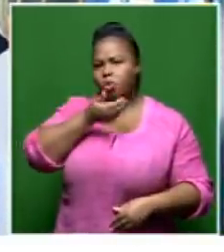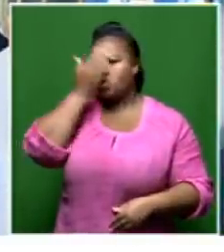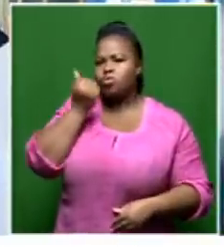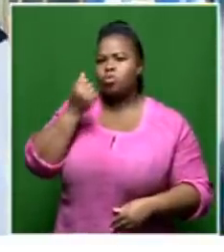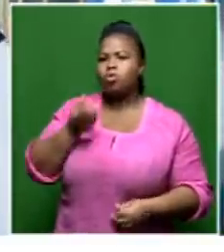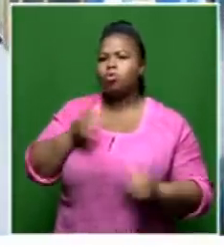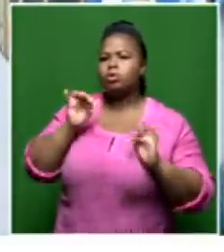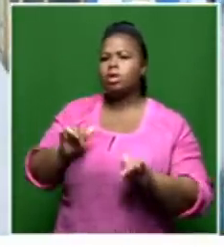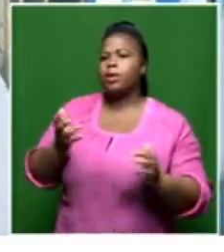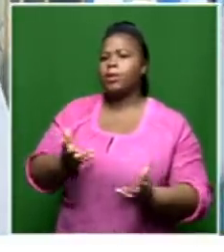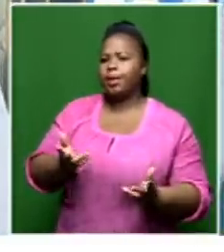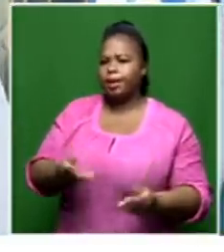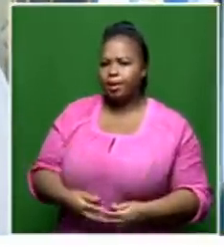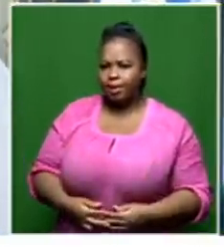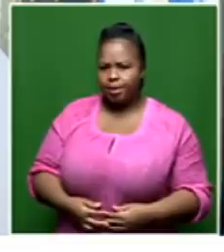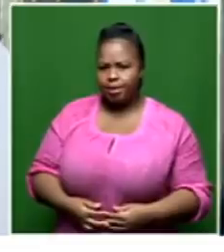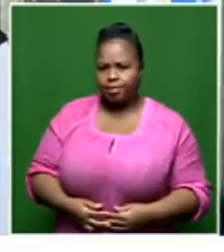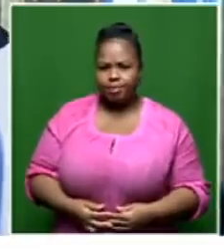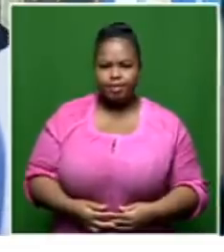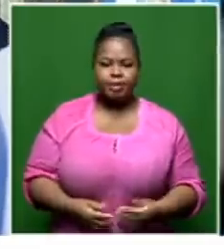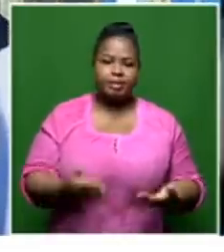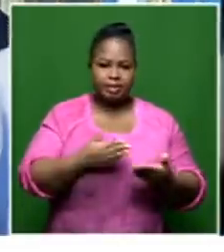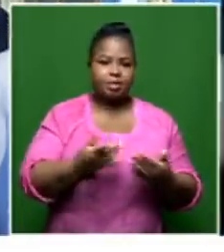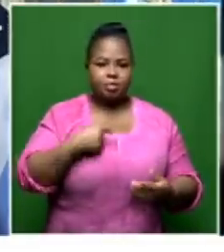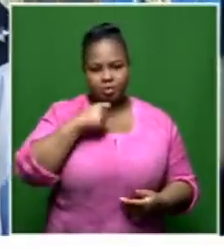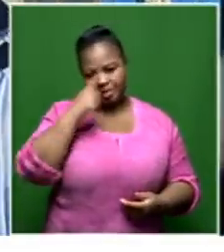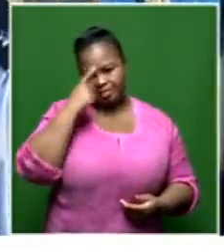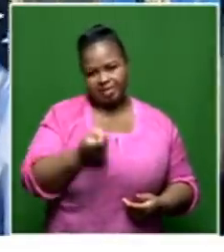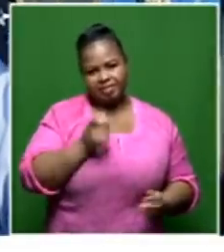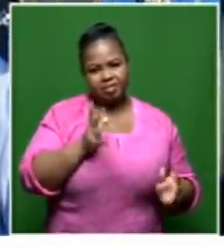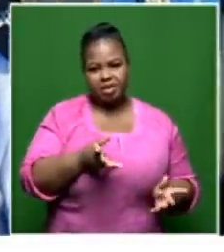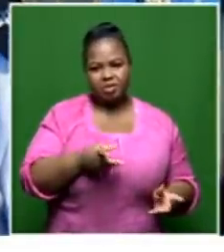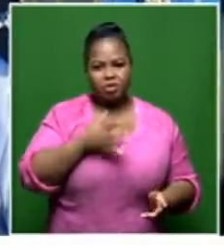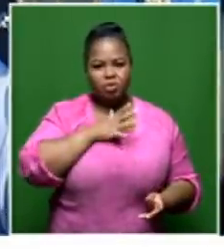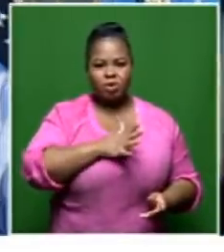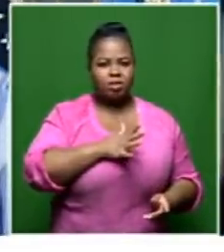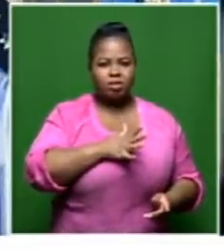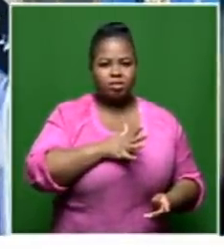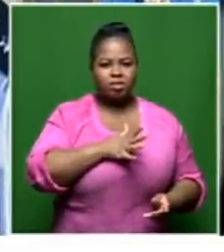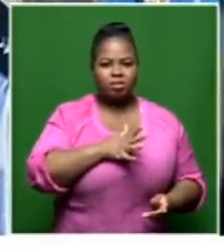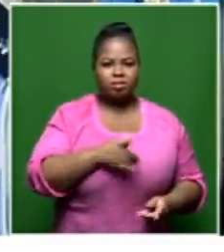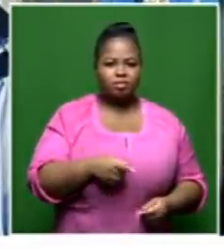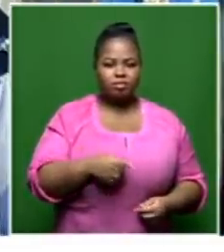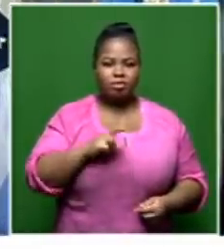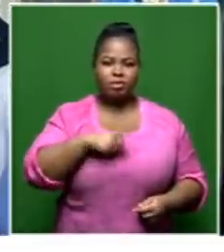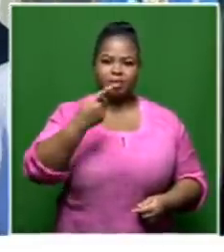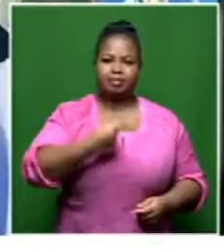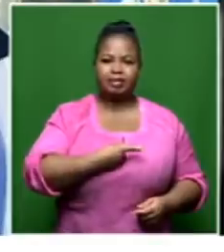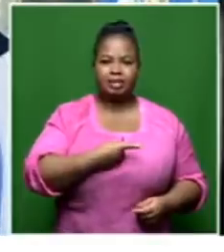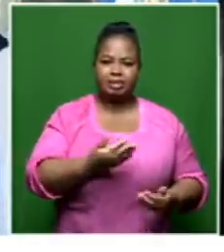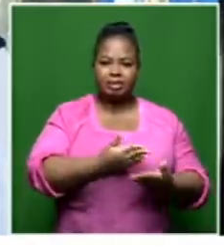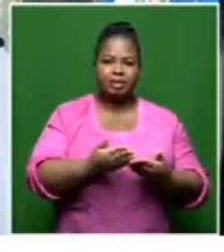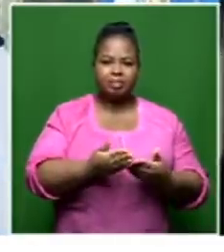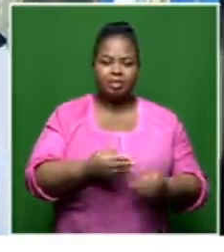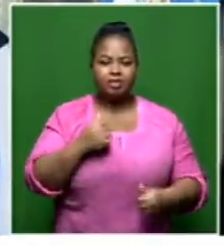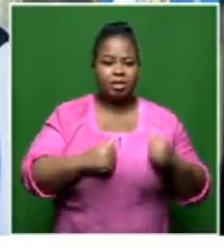to it? Well, we'll have to take something for granted. We don't want to inconvenience, we don't want to upset some of